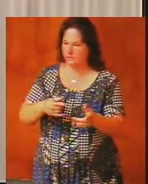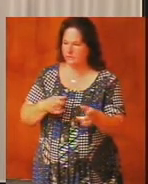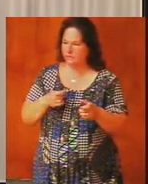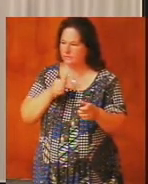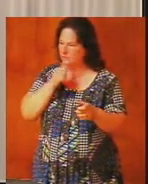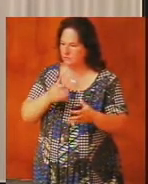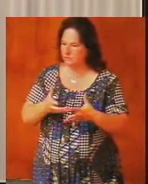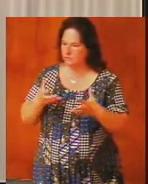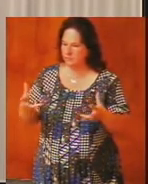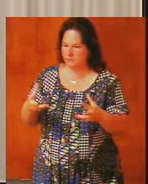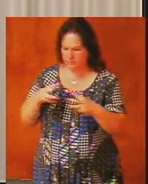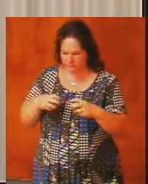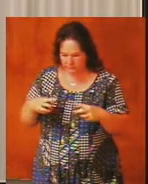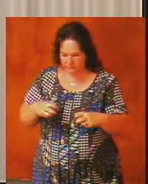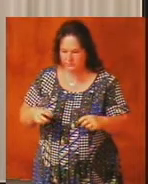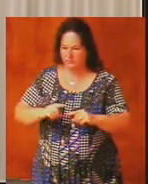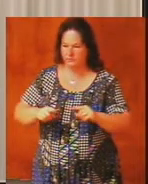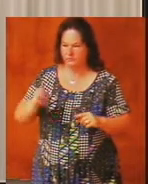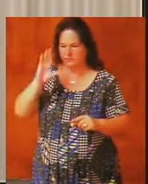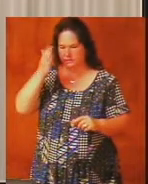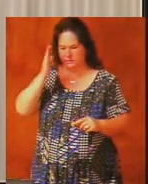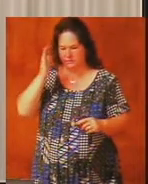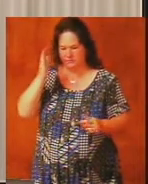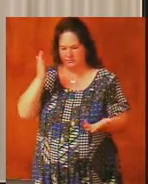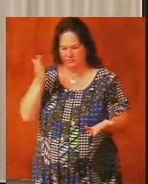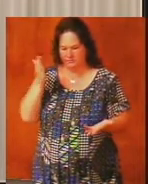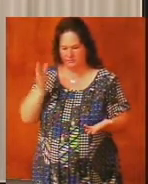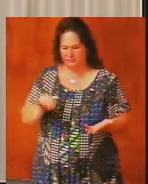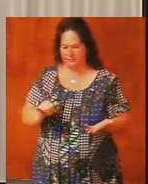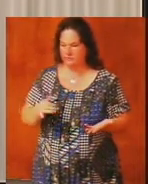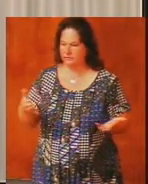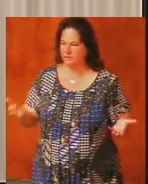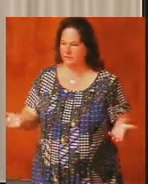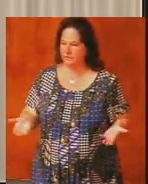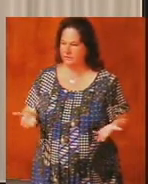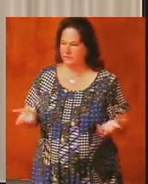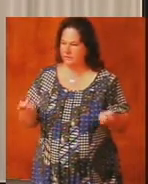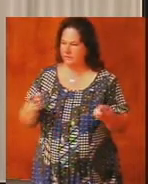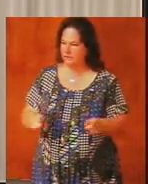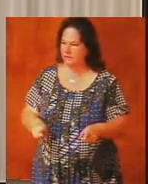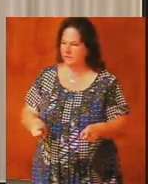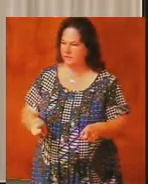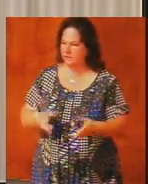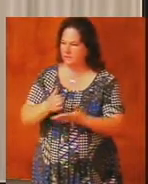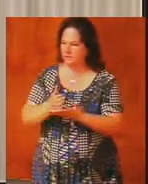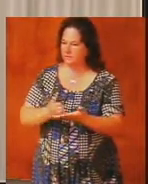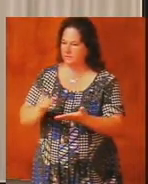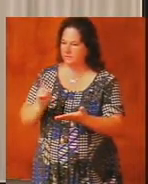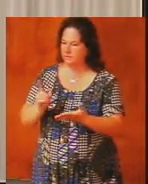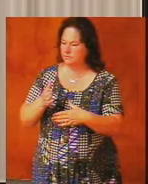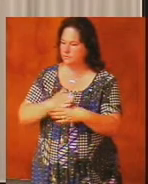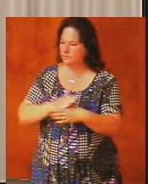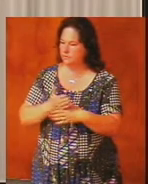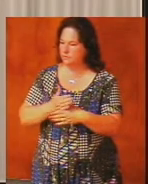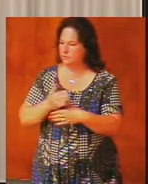an exhaustive study, but it seems to me that this occurred somewhere